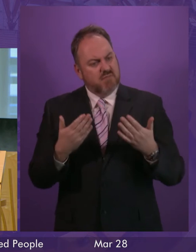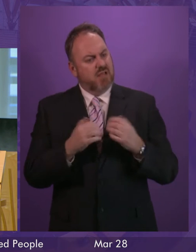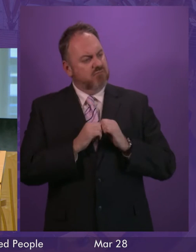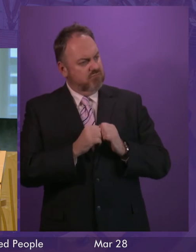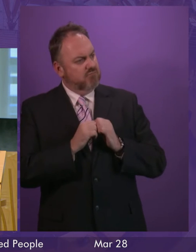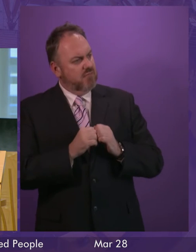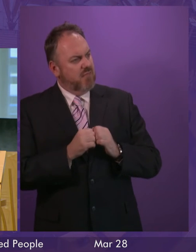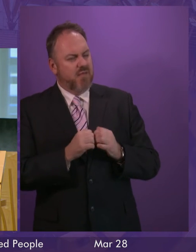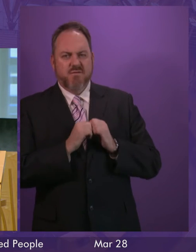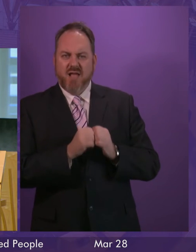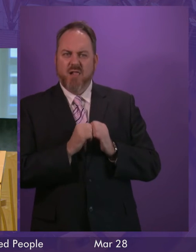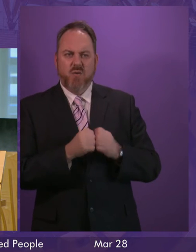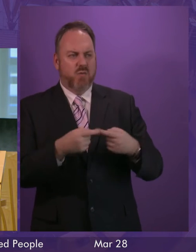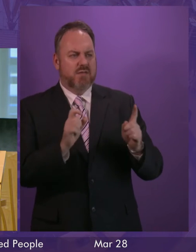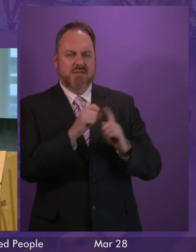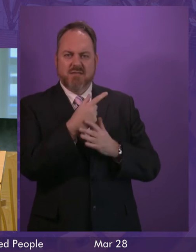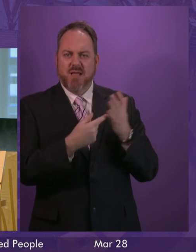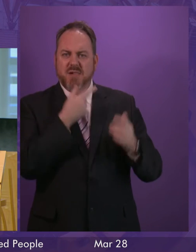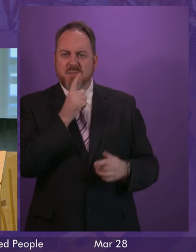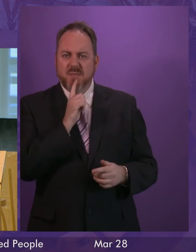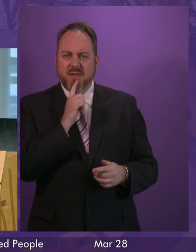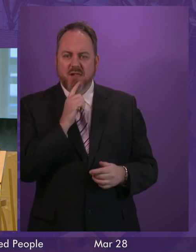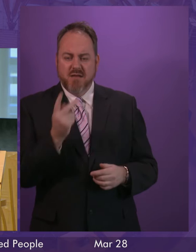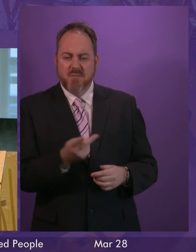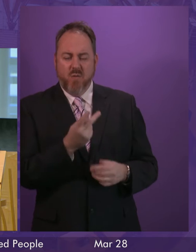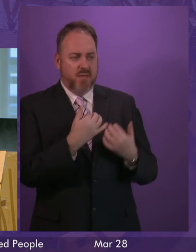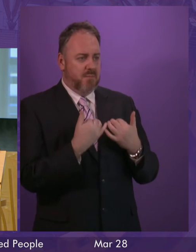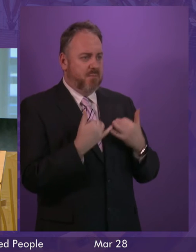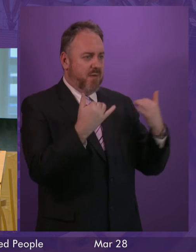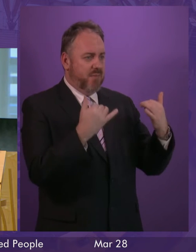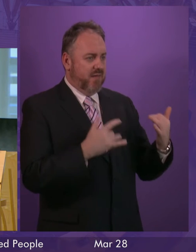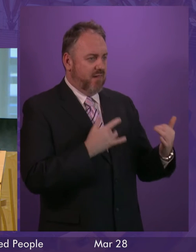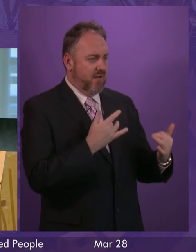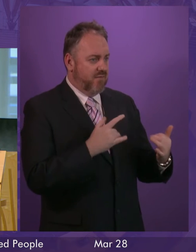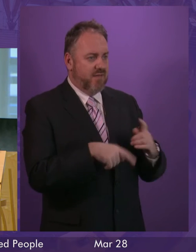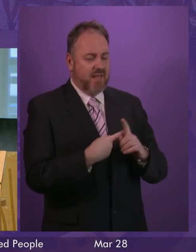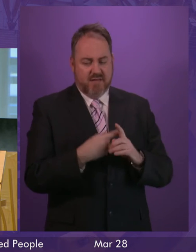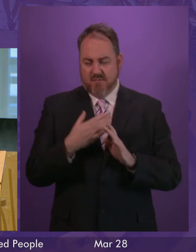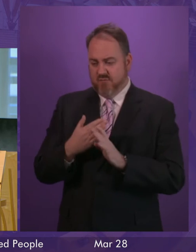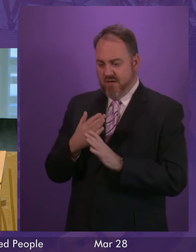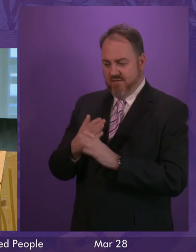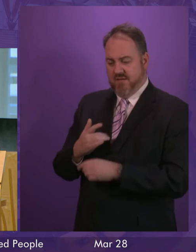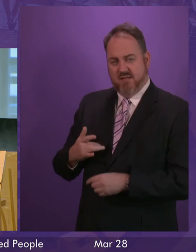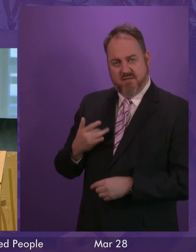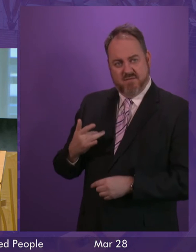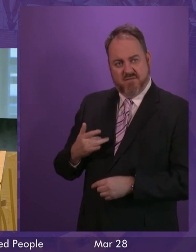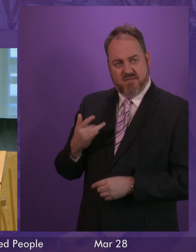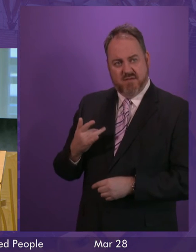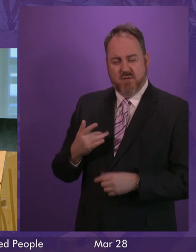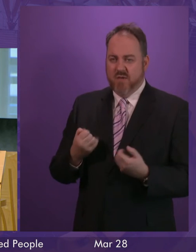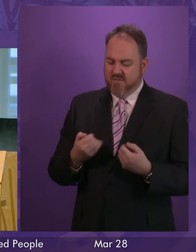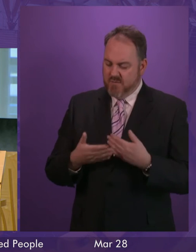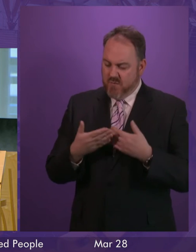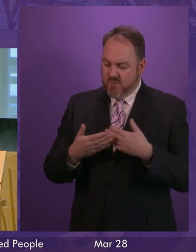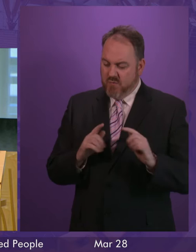people make to all aspects of public and private life. We also know there is still much work to be done in challenging inequality to ensure disabled people